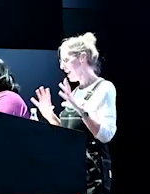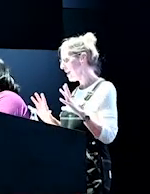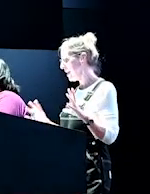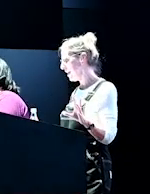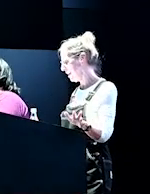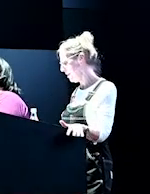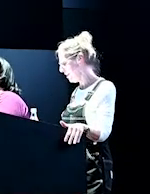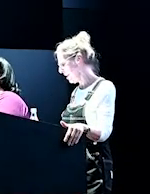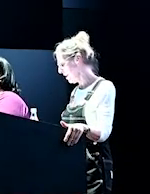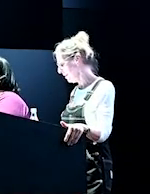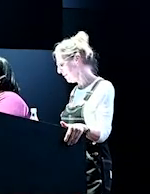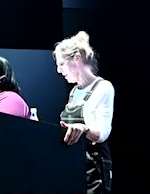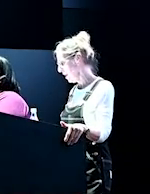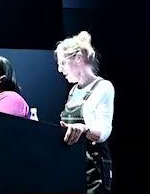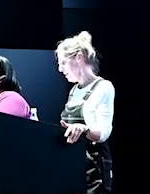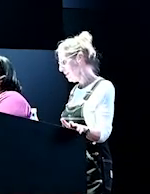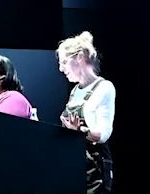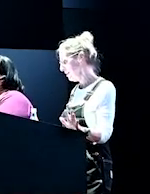Then taking